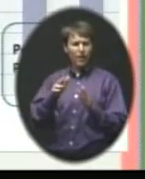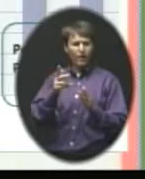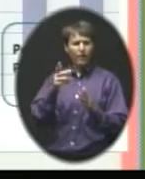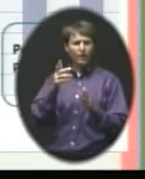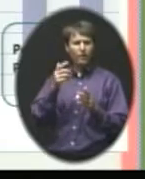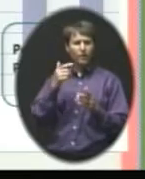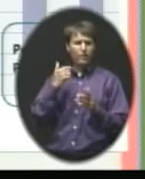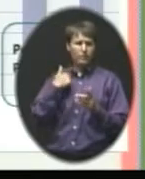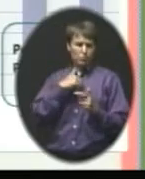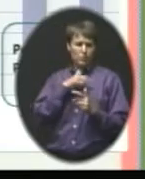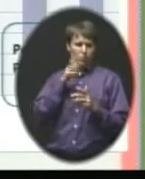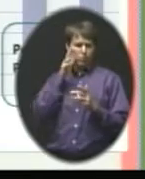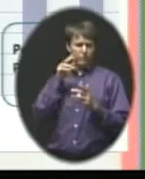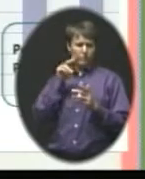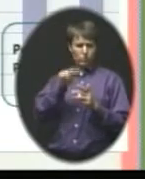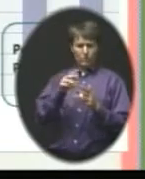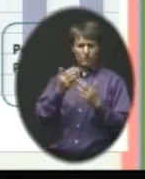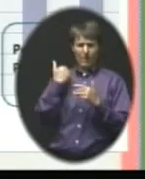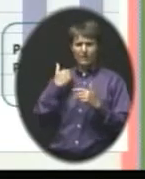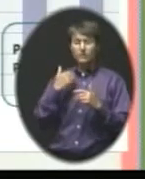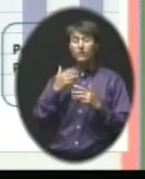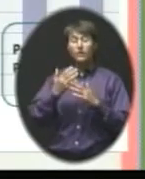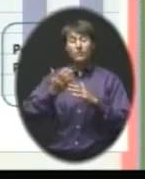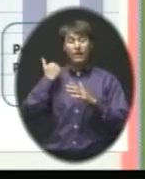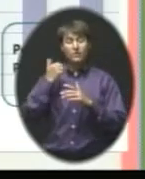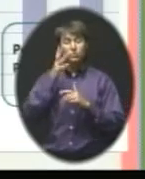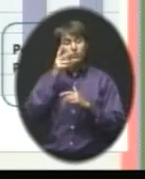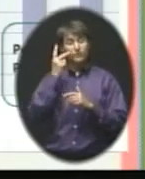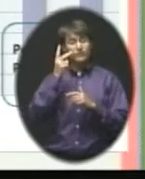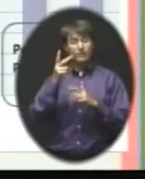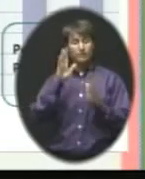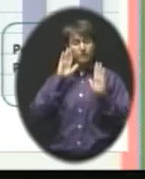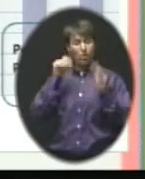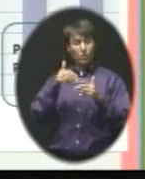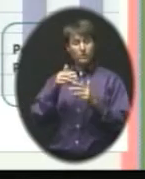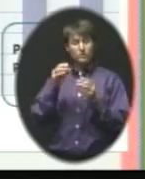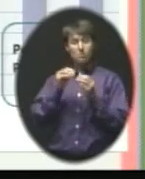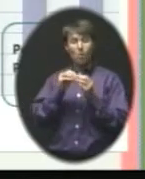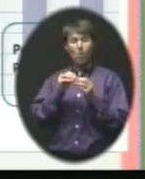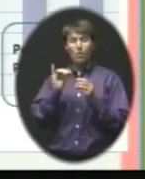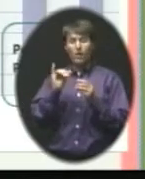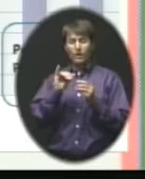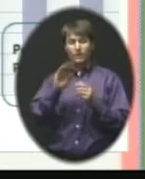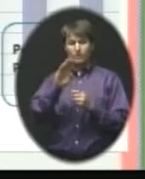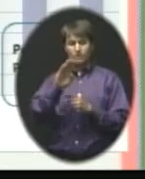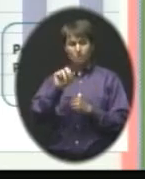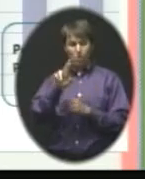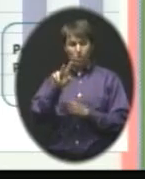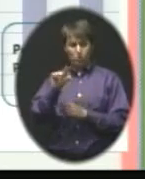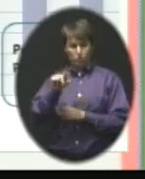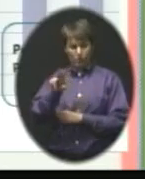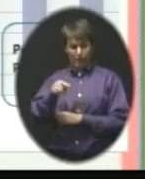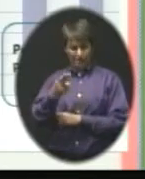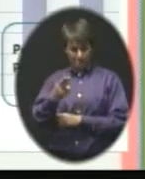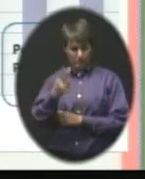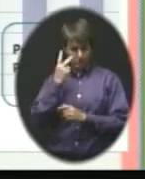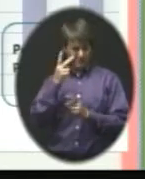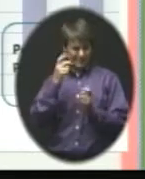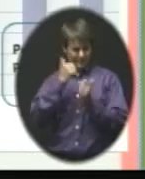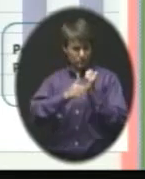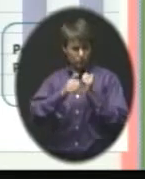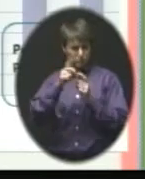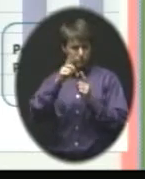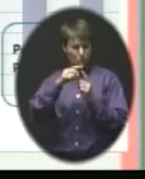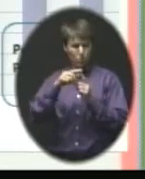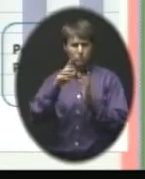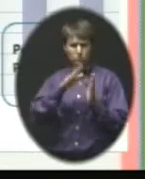have looked at in the past. In the past, you would have seen a focus on those the bar graph, and you would see each of those scores where we